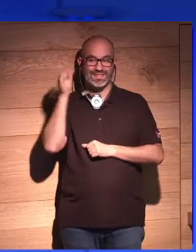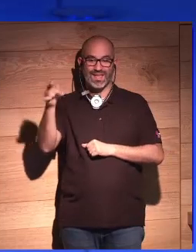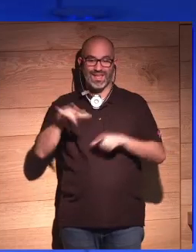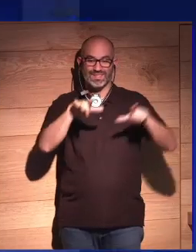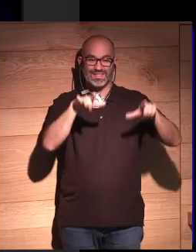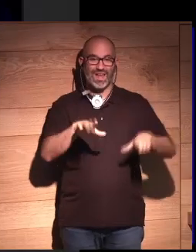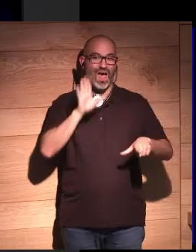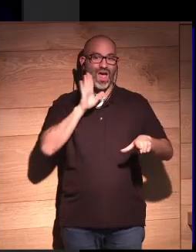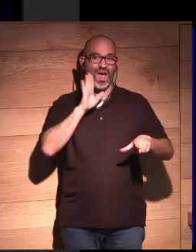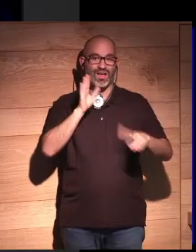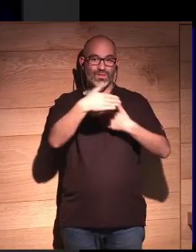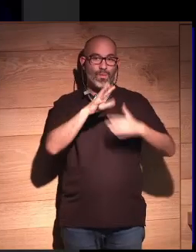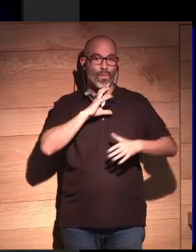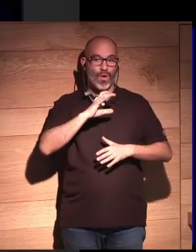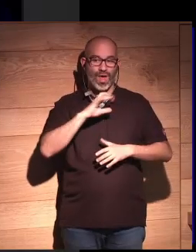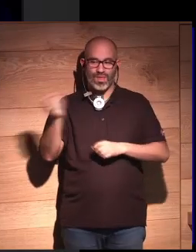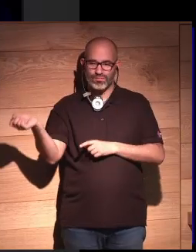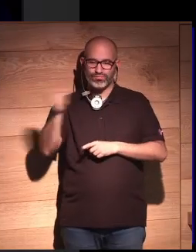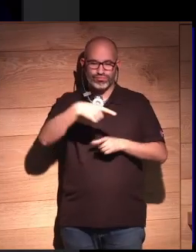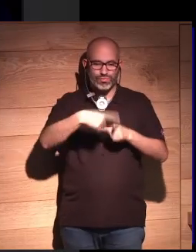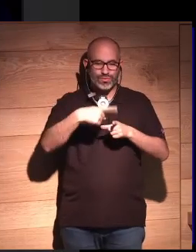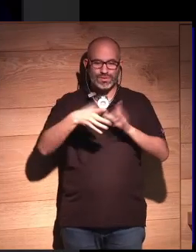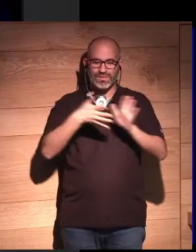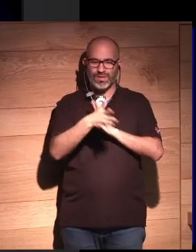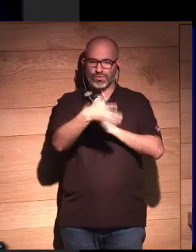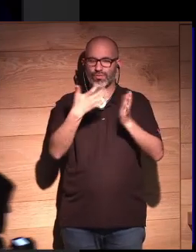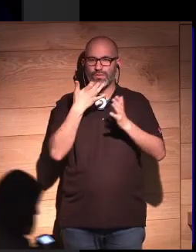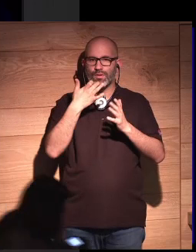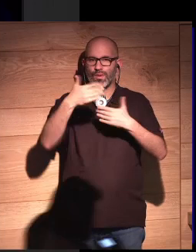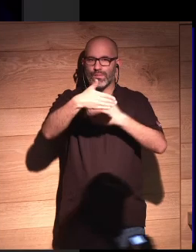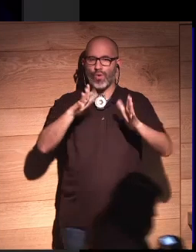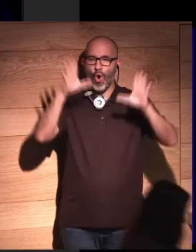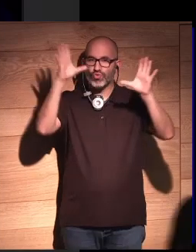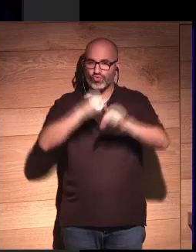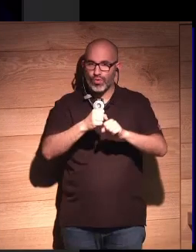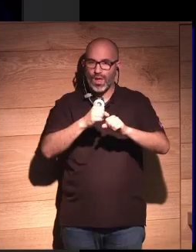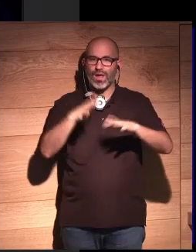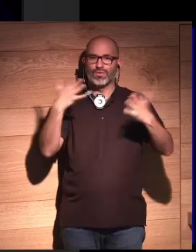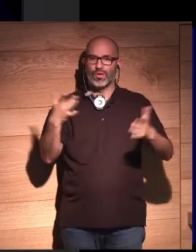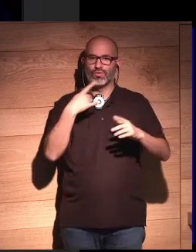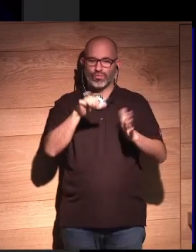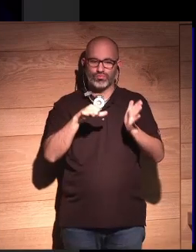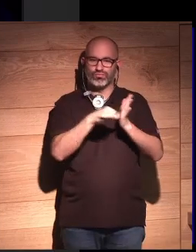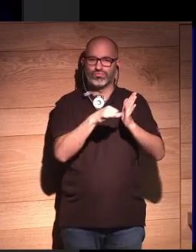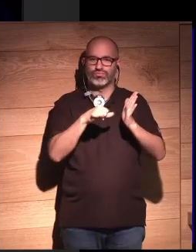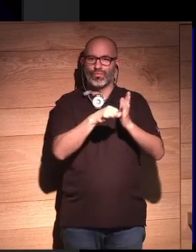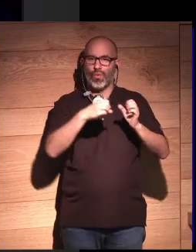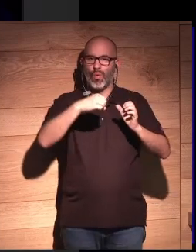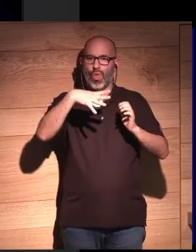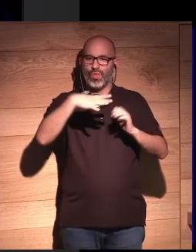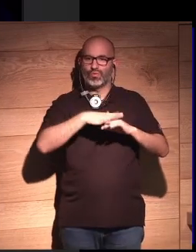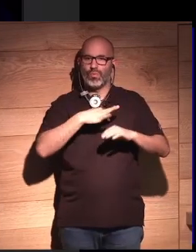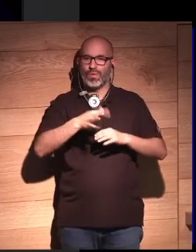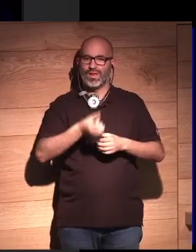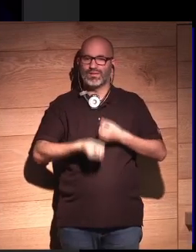end of the room. And then you sat down at a table to read stories, short stories about women who survived war-torn